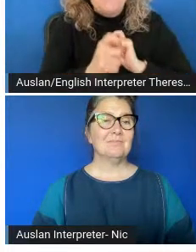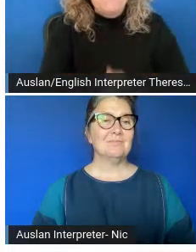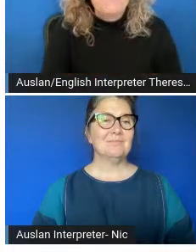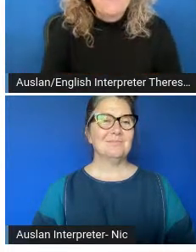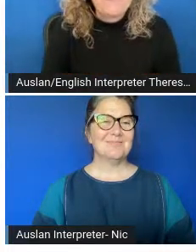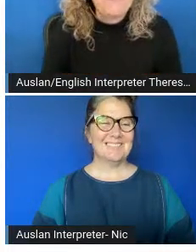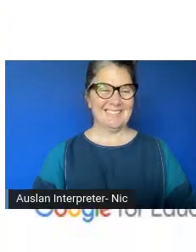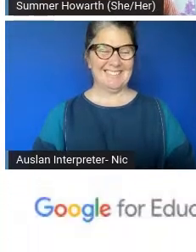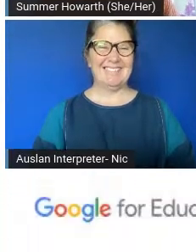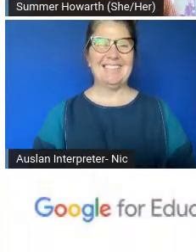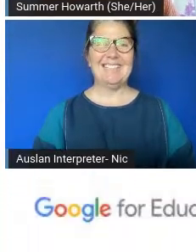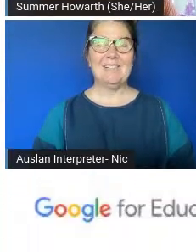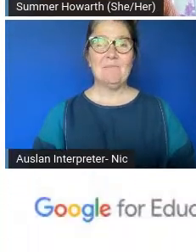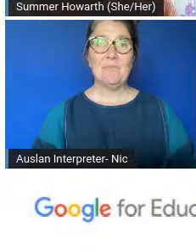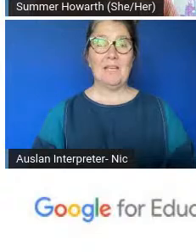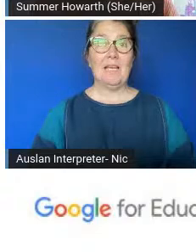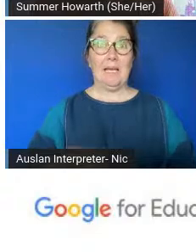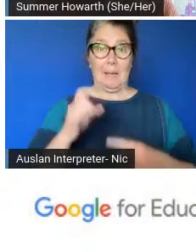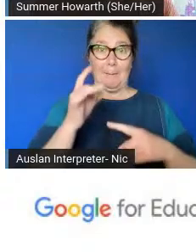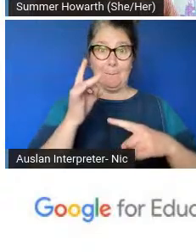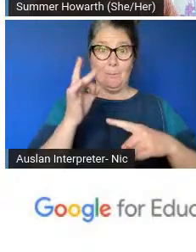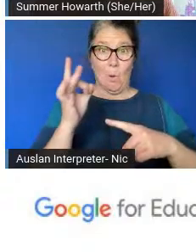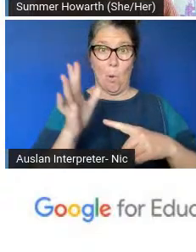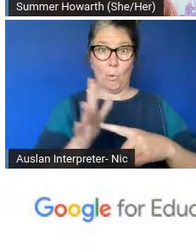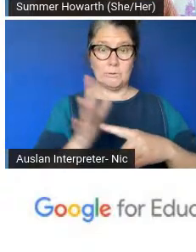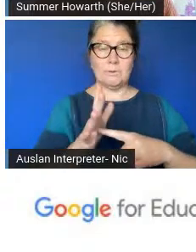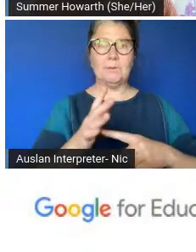Very importantly, and I want to make sure that